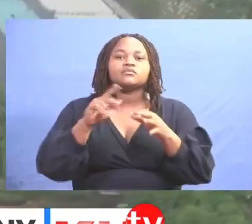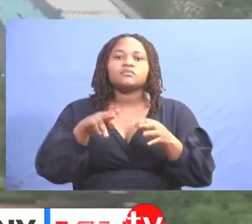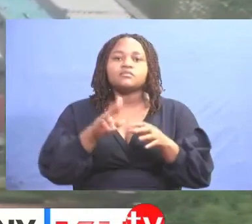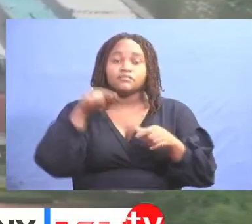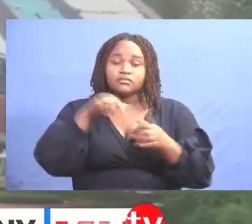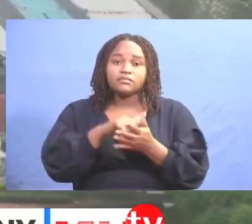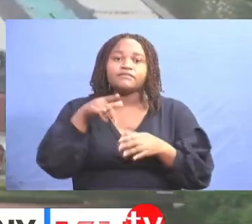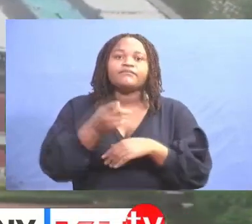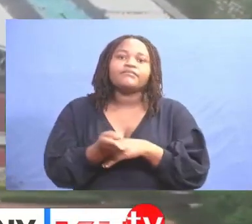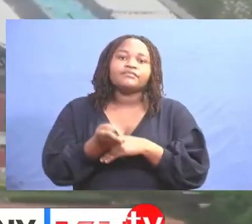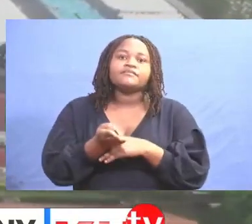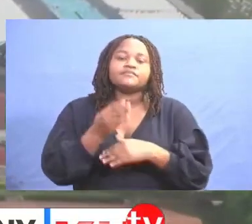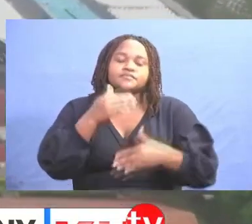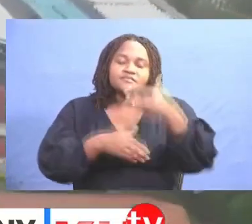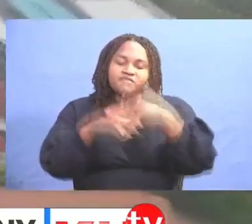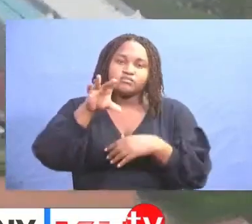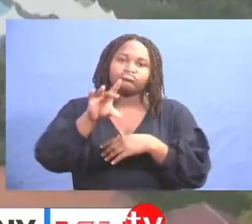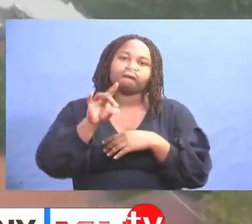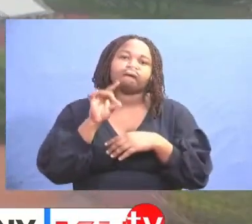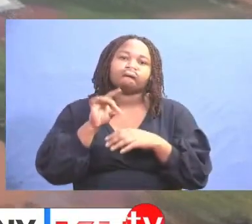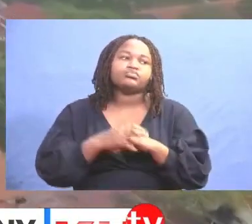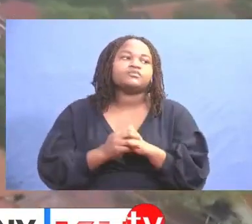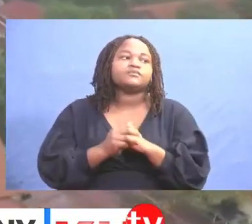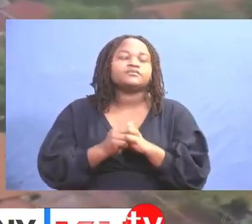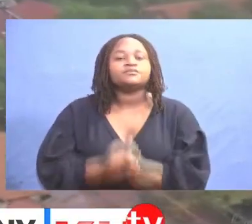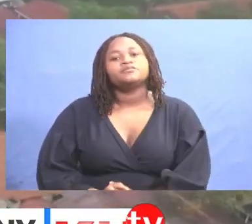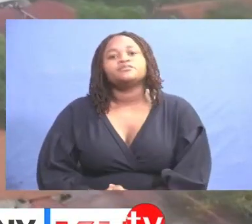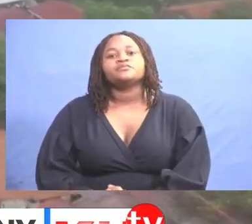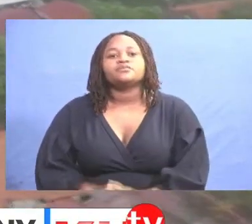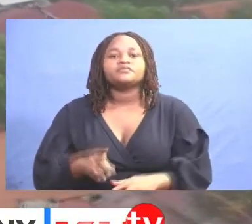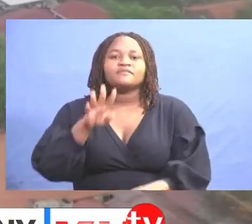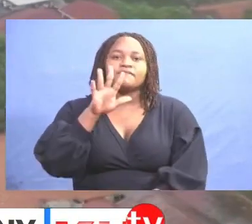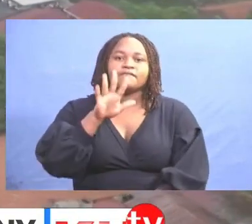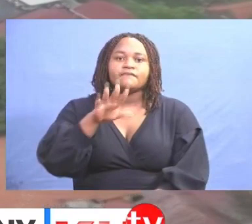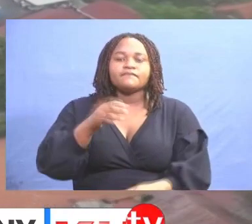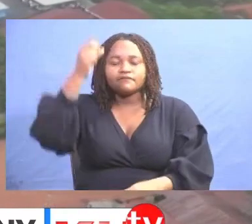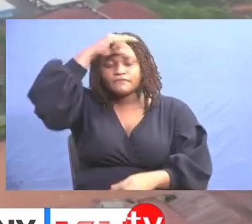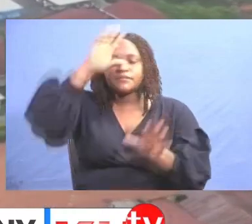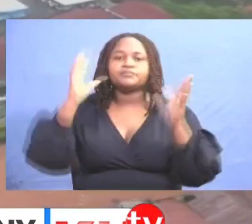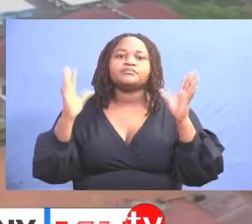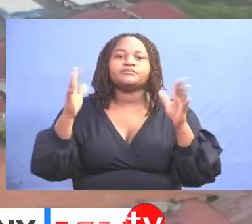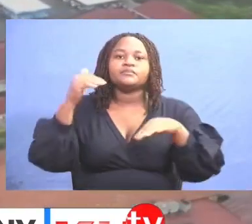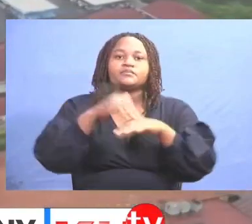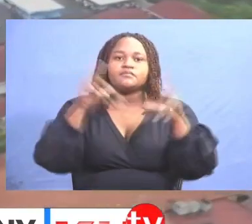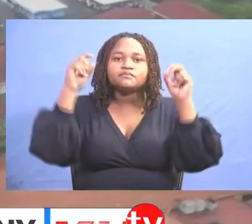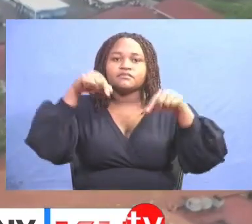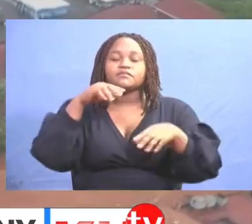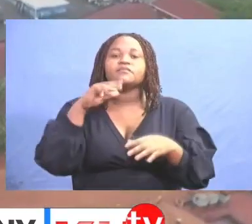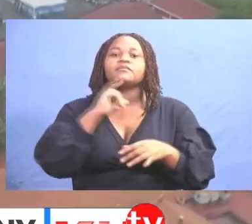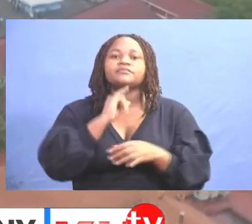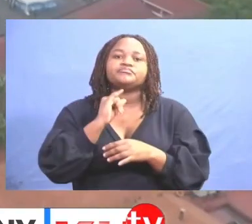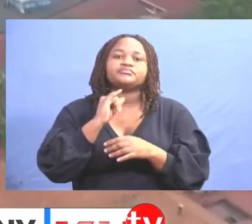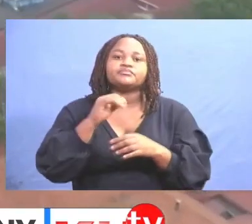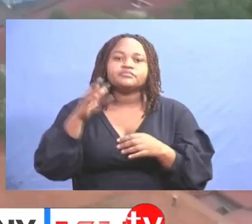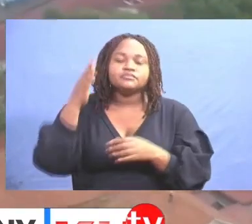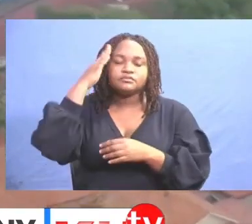University, that this is the university of choice. Thank you. Yes, indeed. So this is the 55th graduation ceremony, and the theme for this year